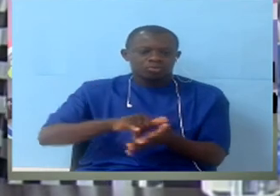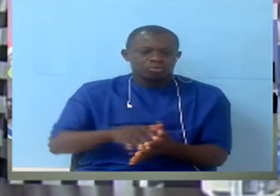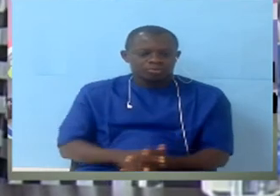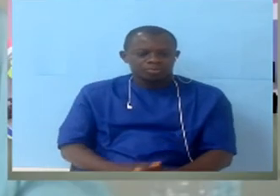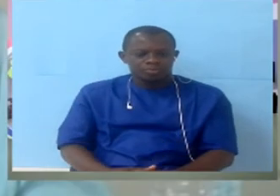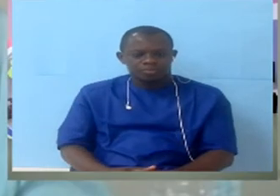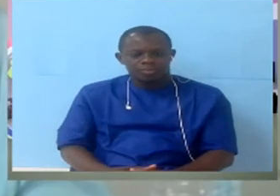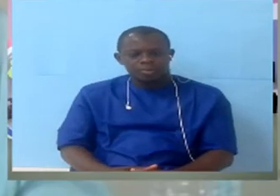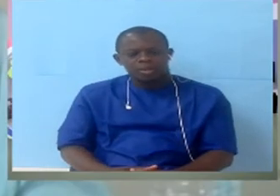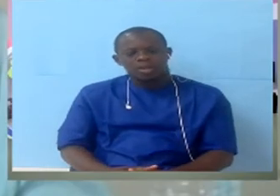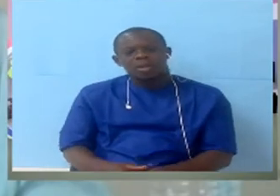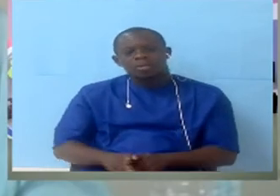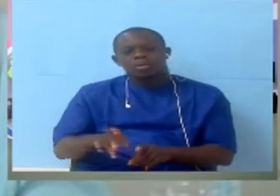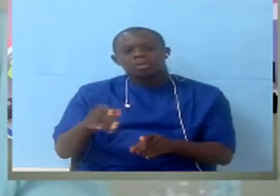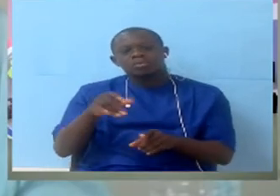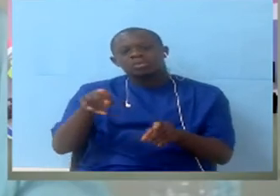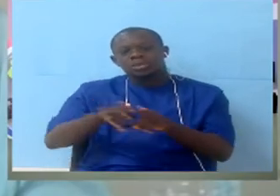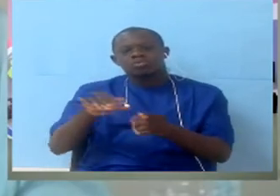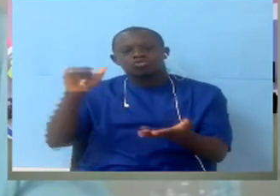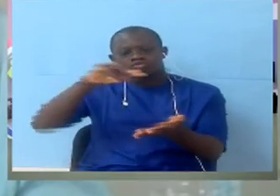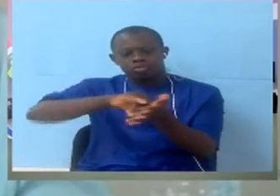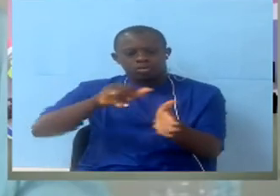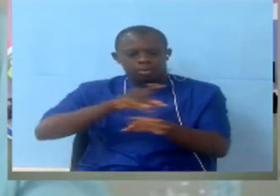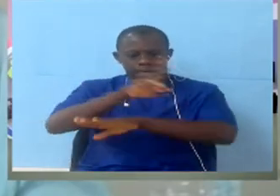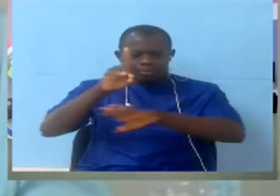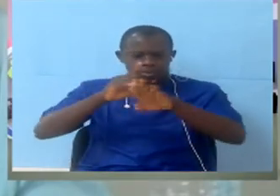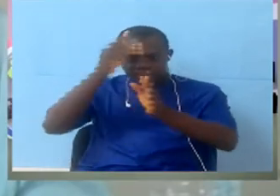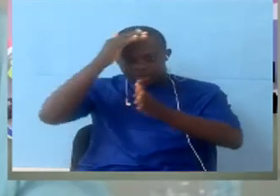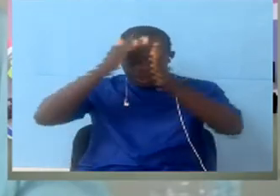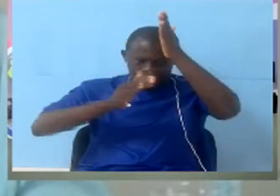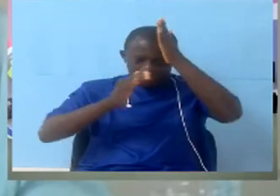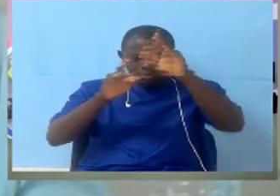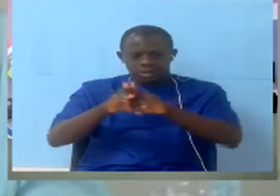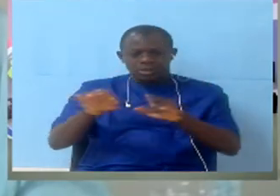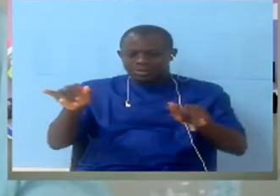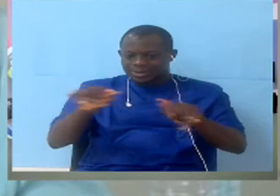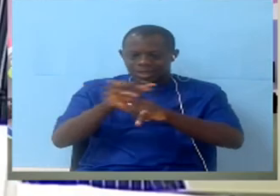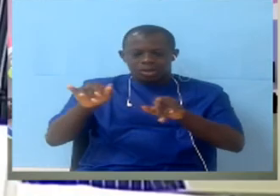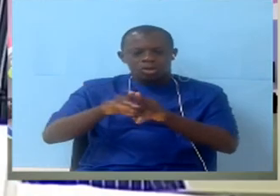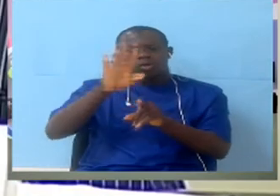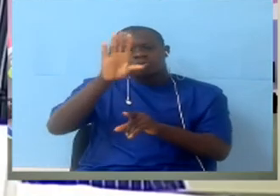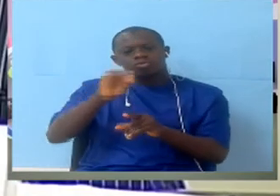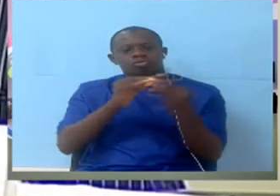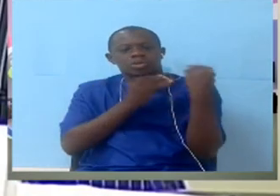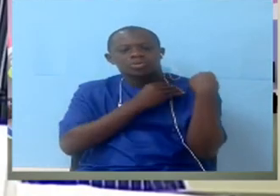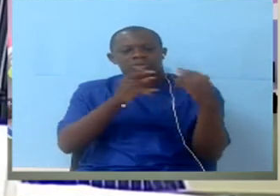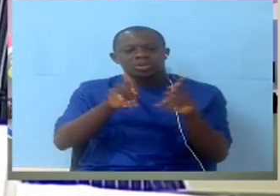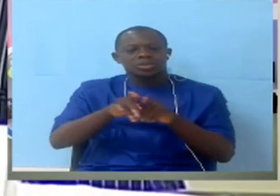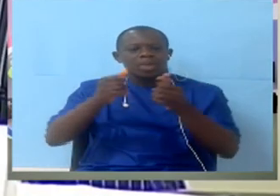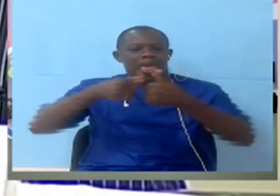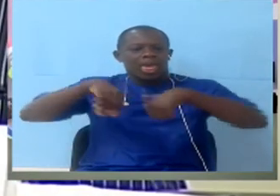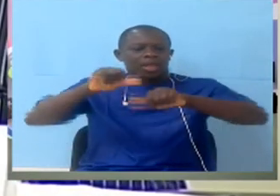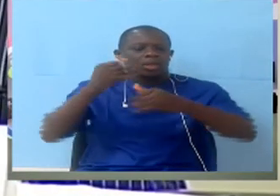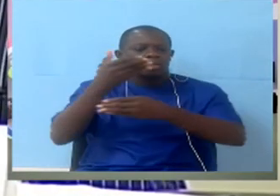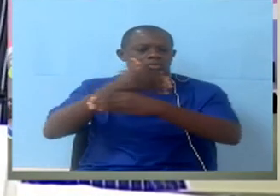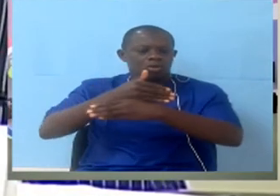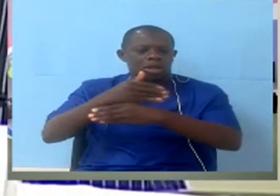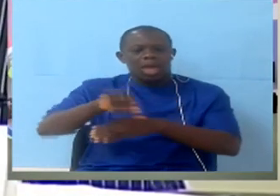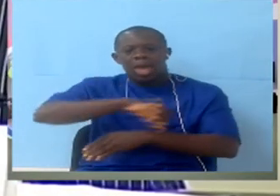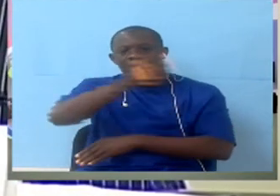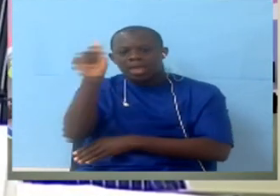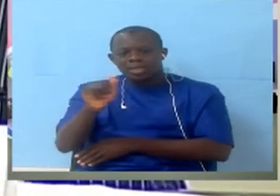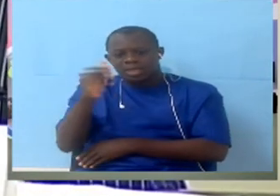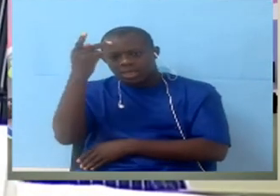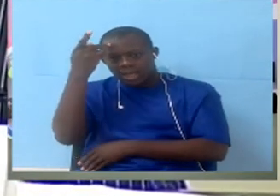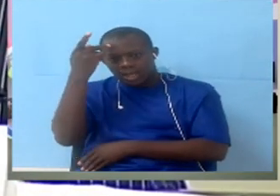for now. I went back to the same Yundum Barracks, but still I go and perform duties at the same border areas to, and also to